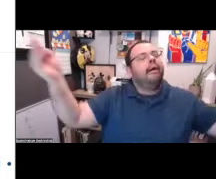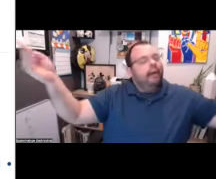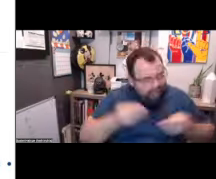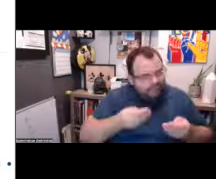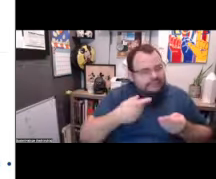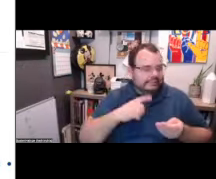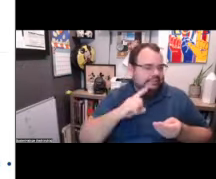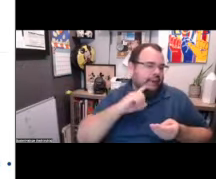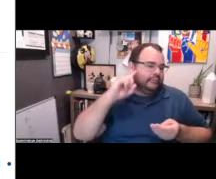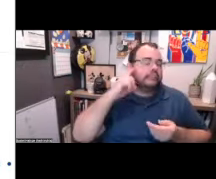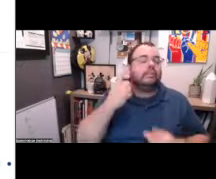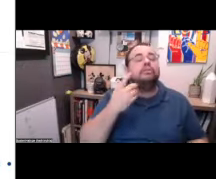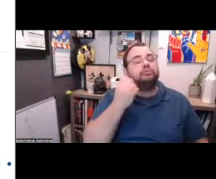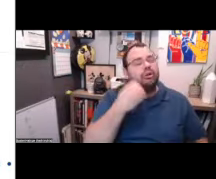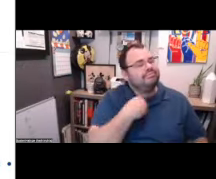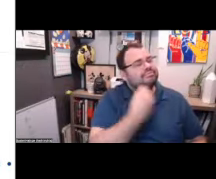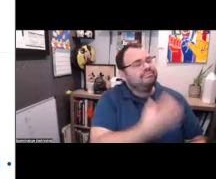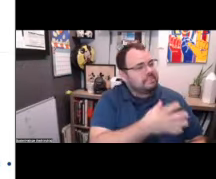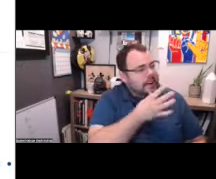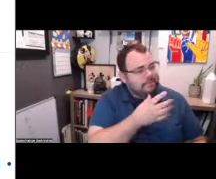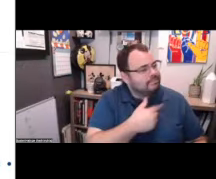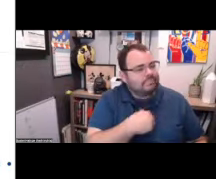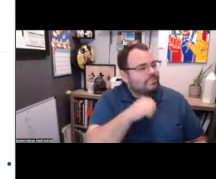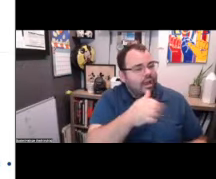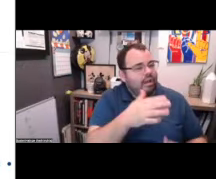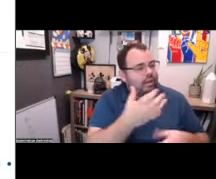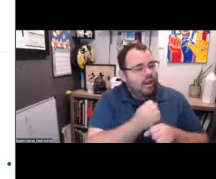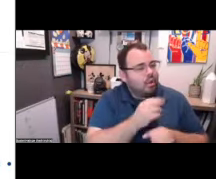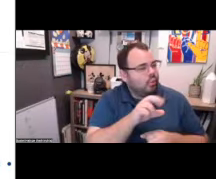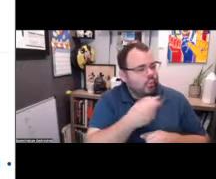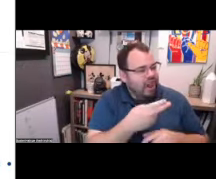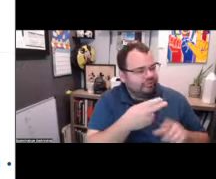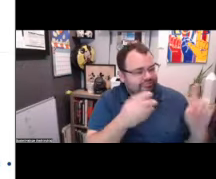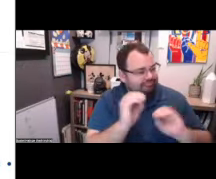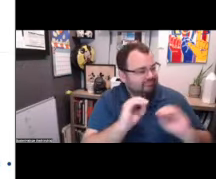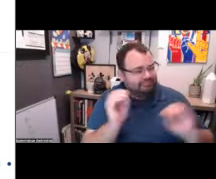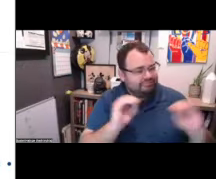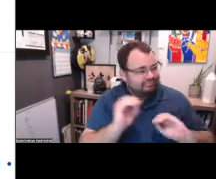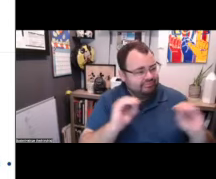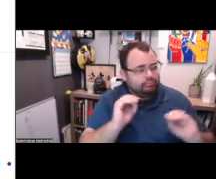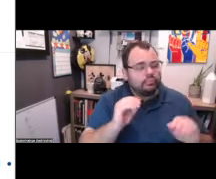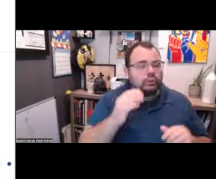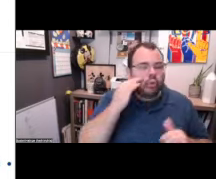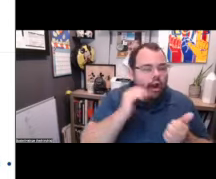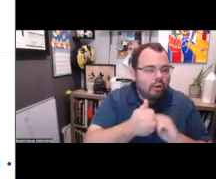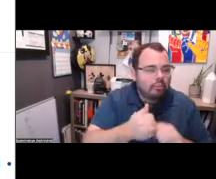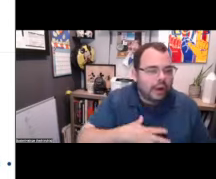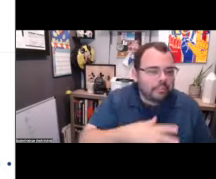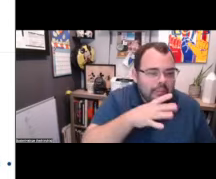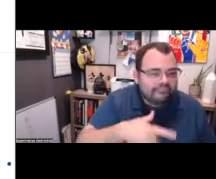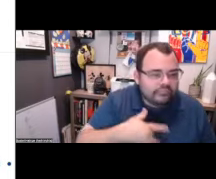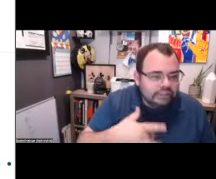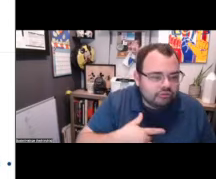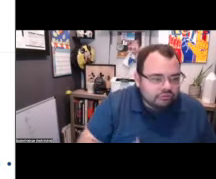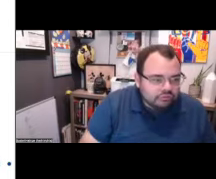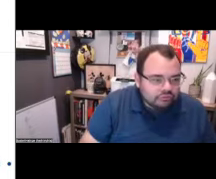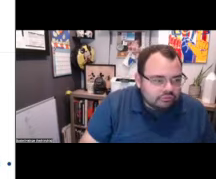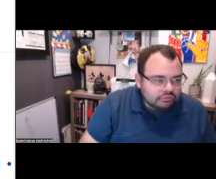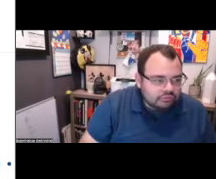And they said, yes, there is. There's someone who signs in my family. So we